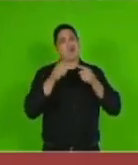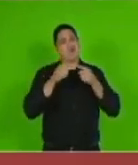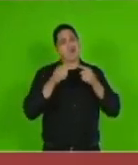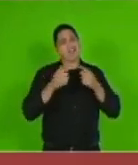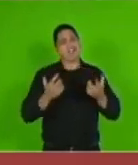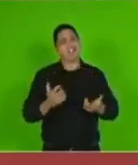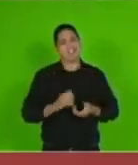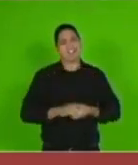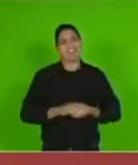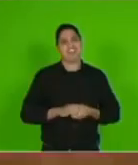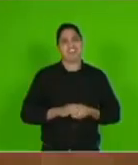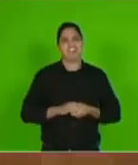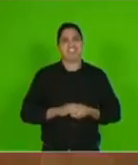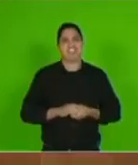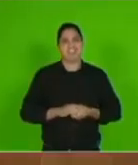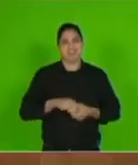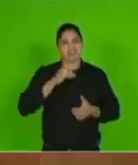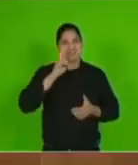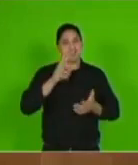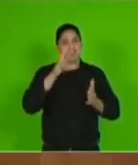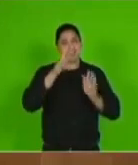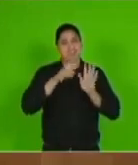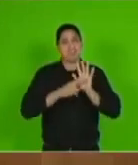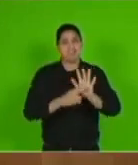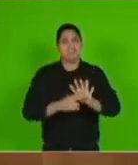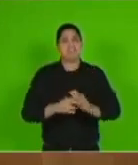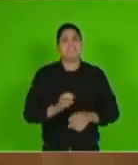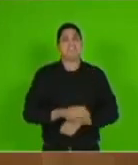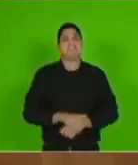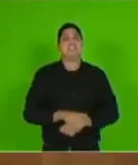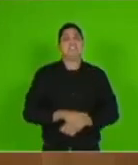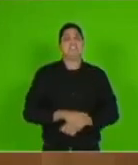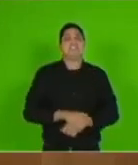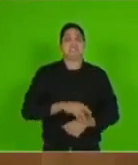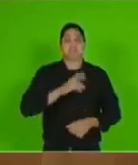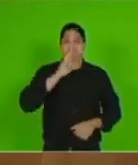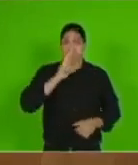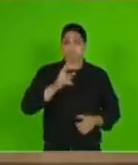the project of the Lord wants the goods and the riches of the earth.